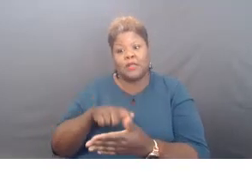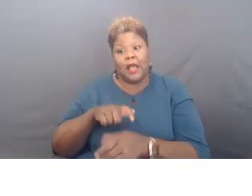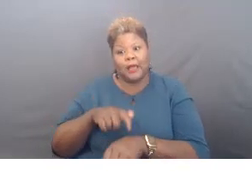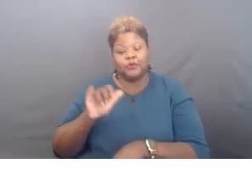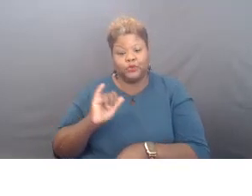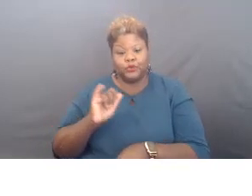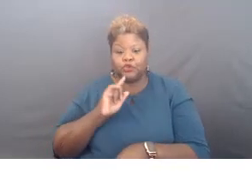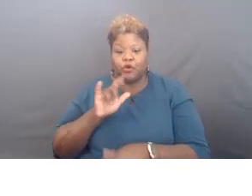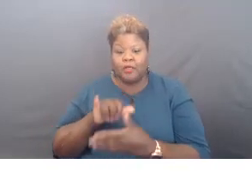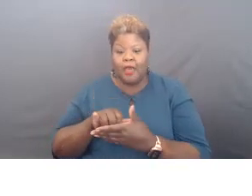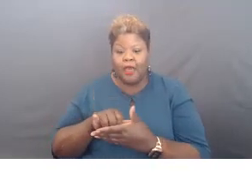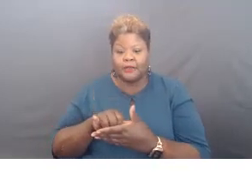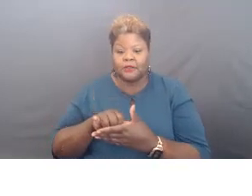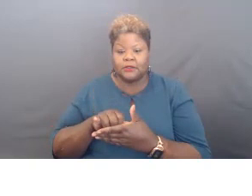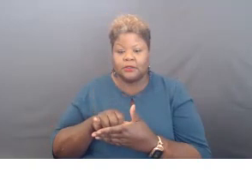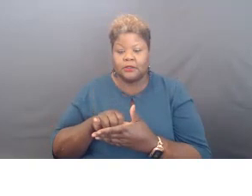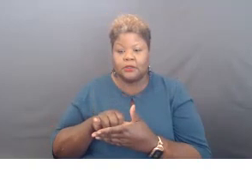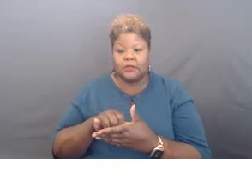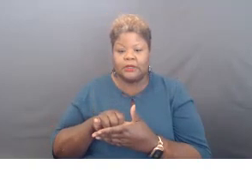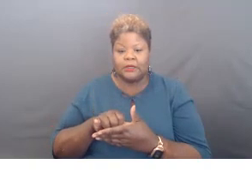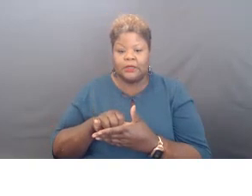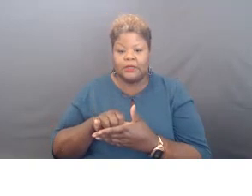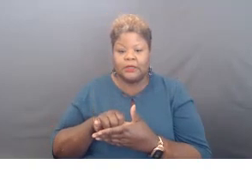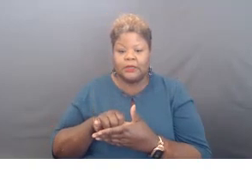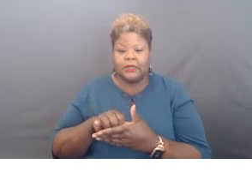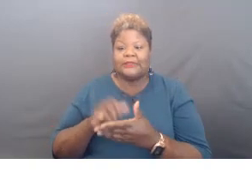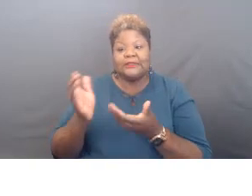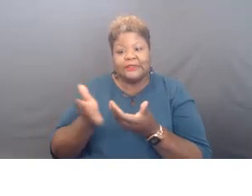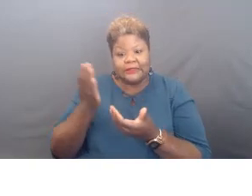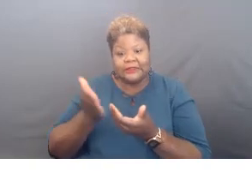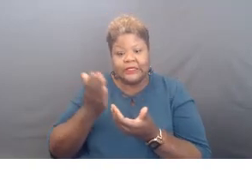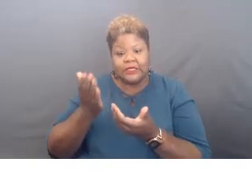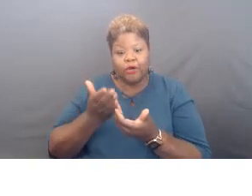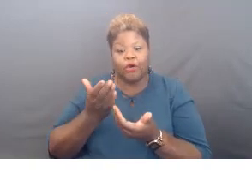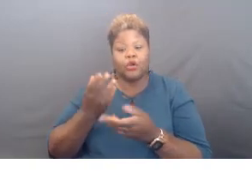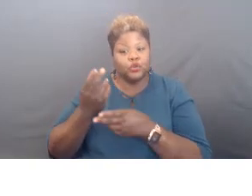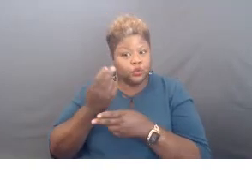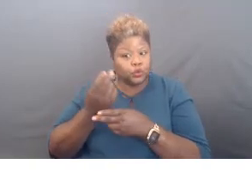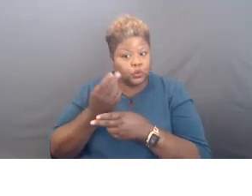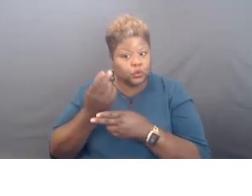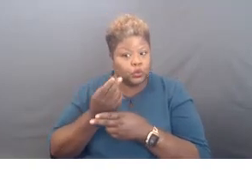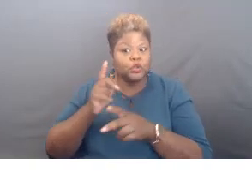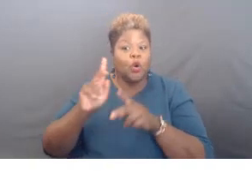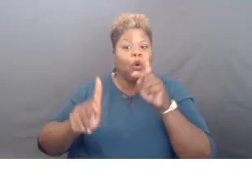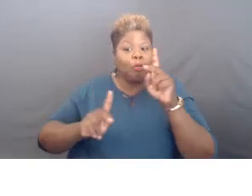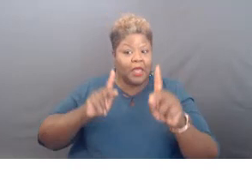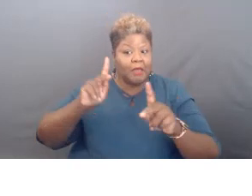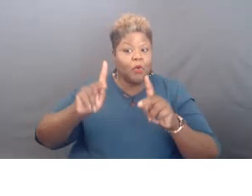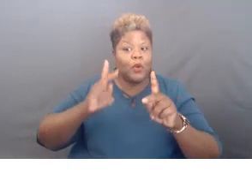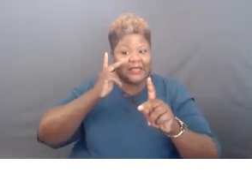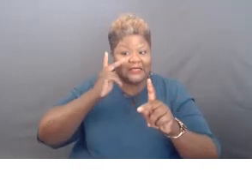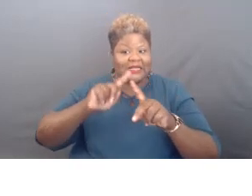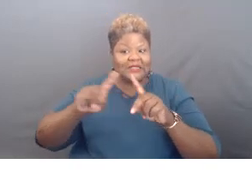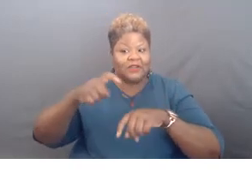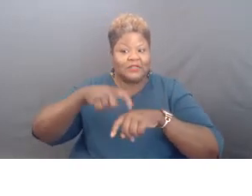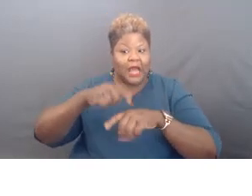sure that it is a little bit easier and spread out to use so that people during different times of the day get to see the exact